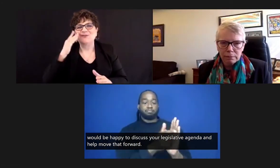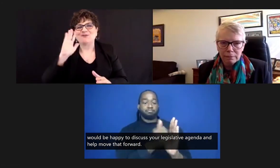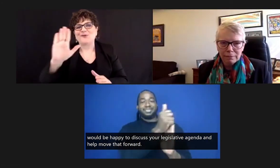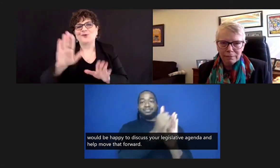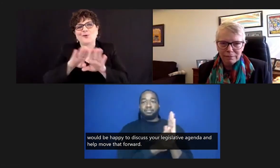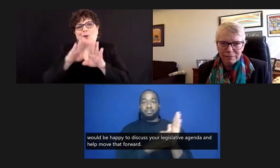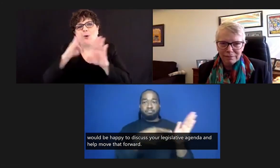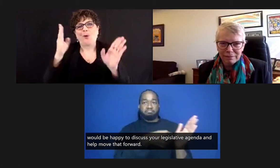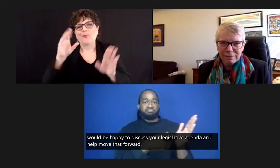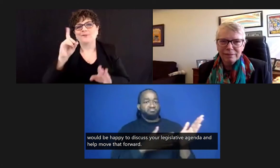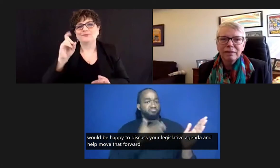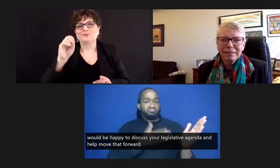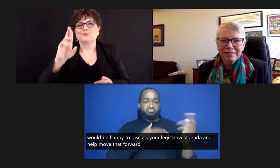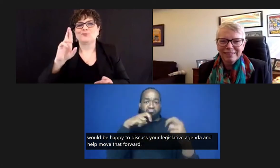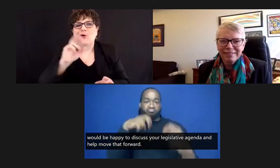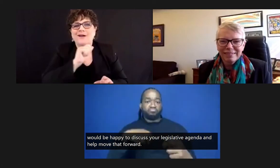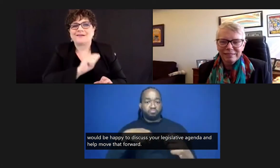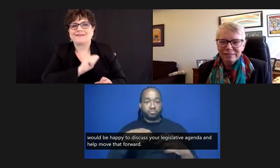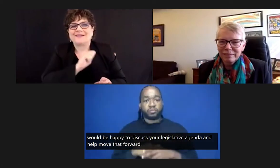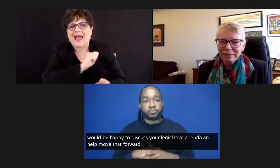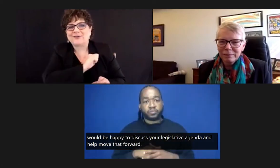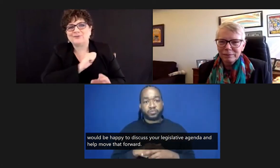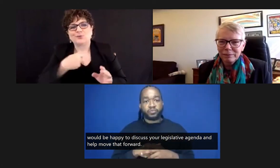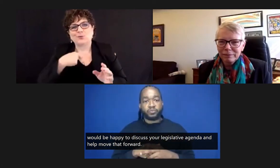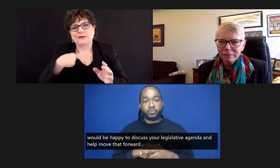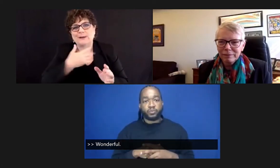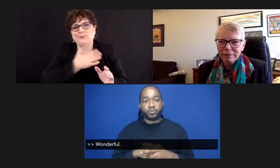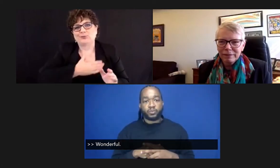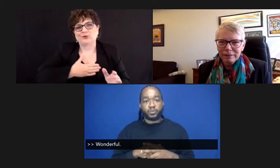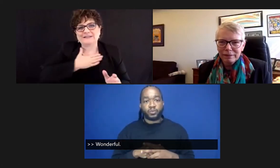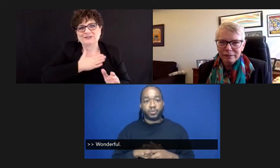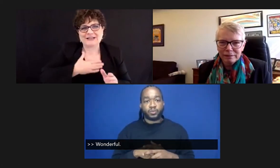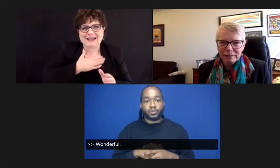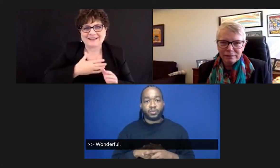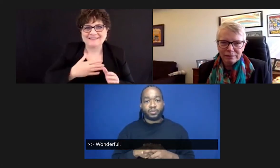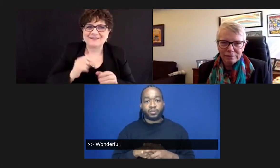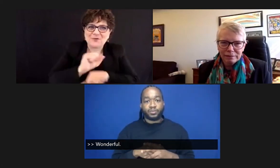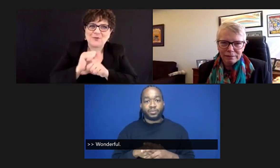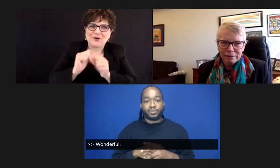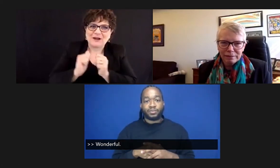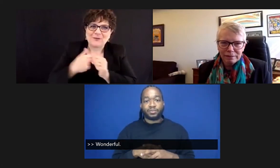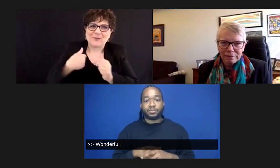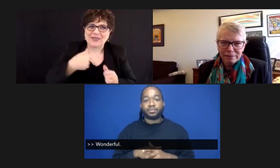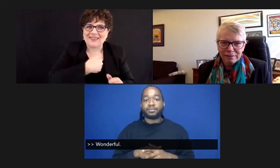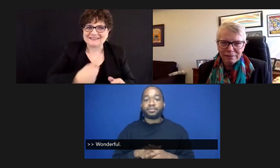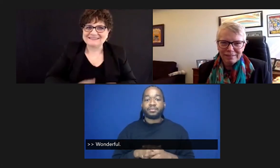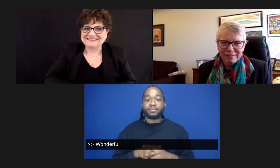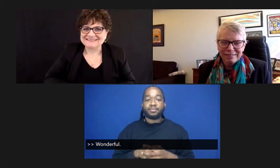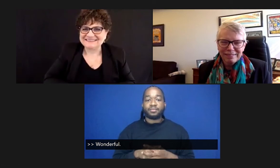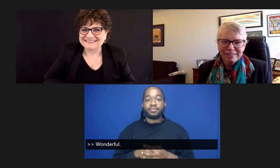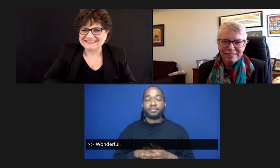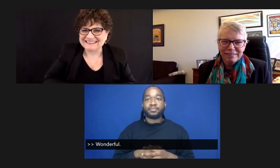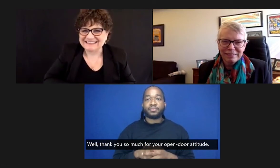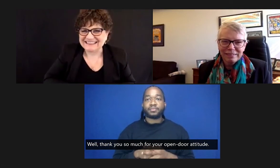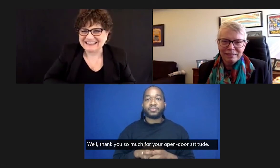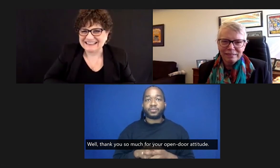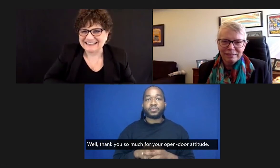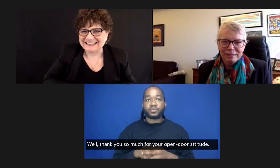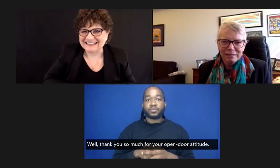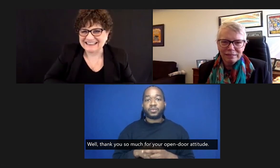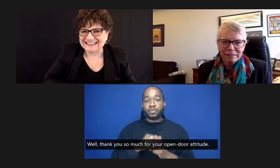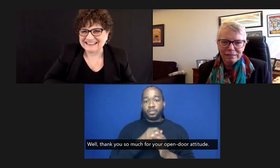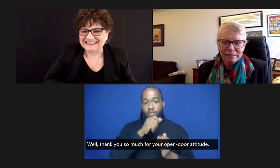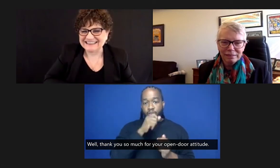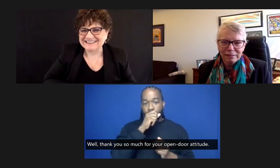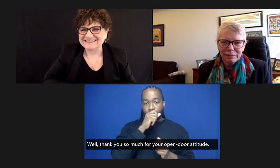Wonderful. Well, thank you so much for your open door attitude. We really appreciate this, and we appreciate